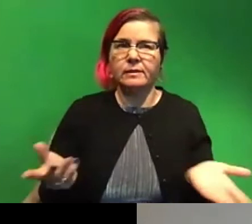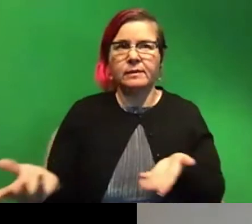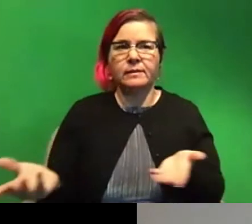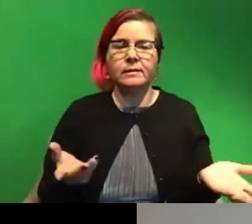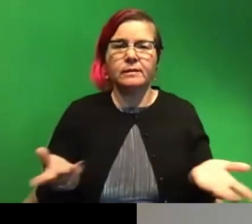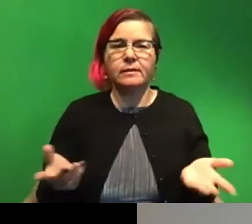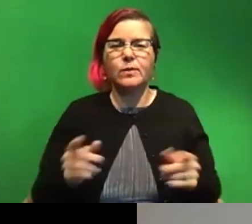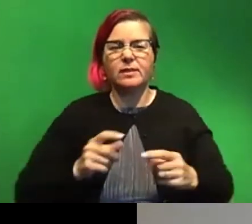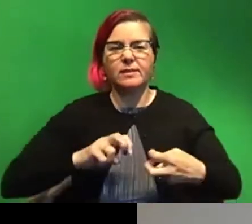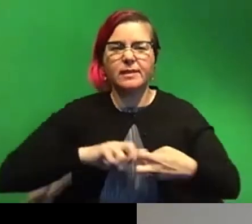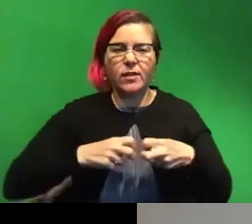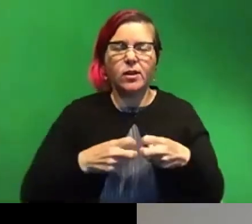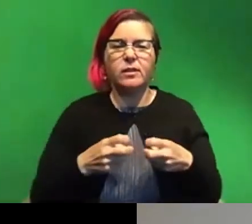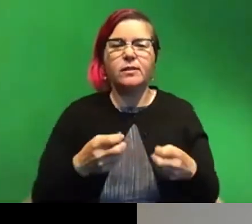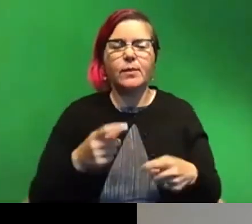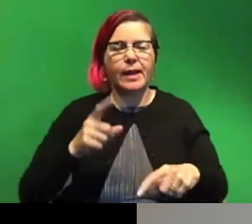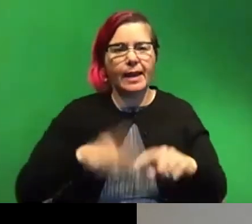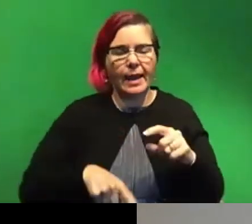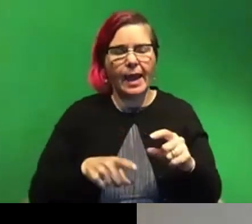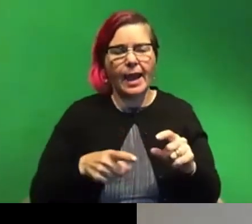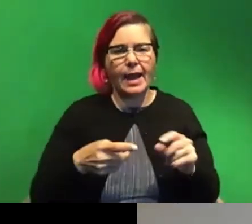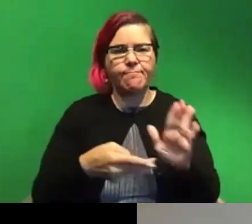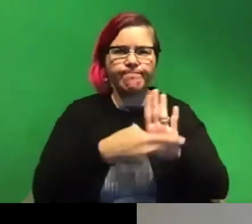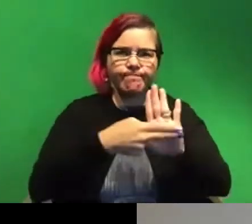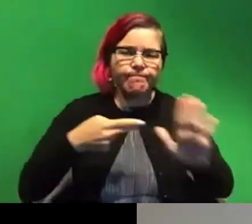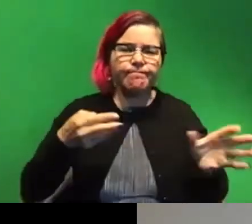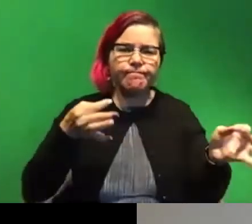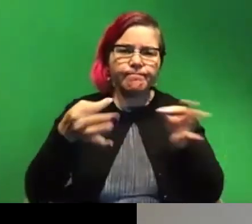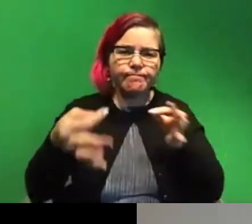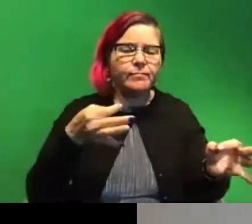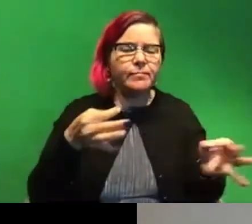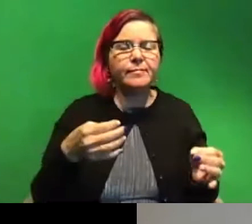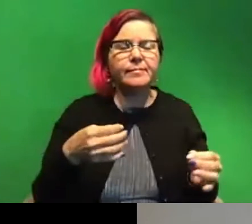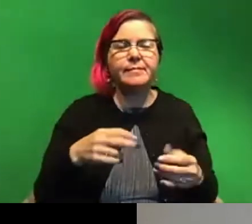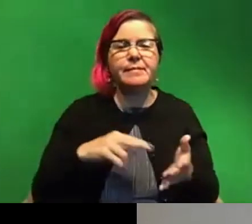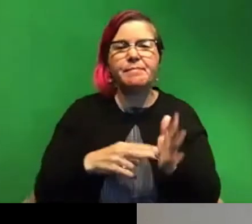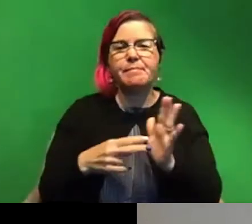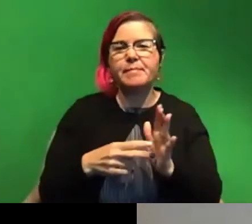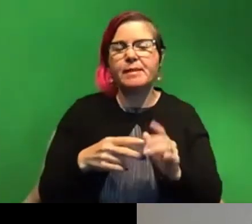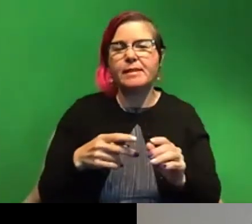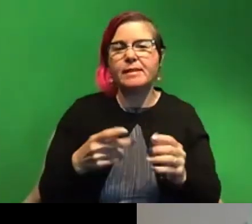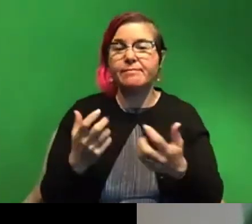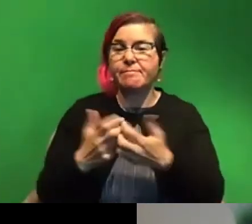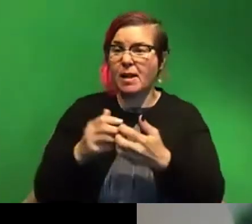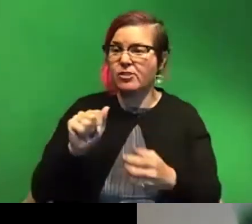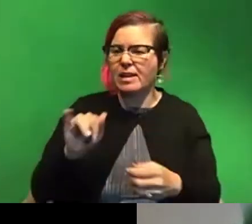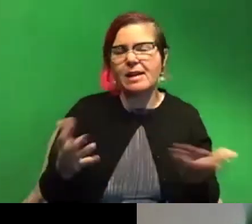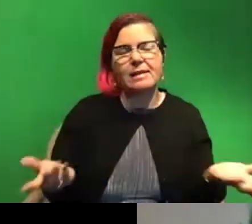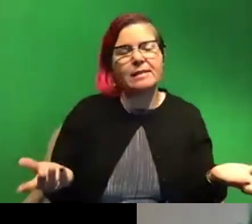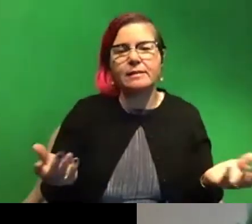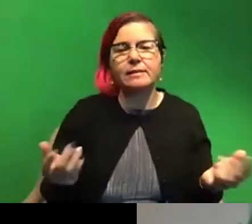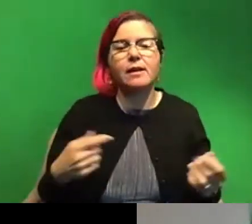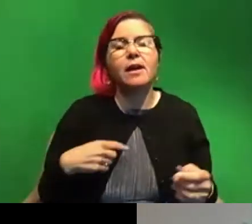so it's difficult, since we already can't put that in a bottle, that I can't even tell you if it's in line with AI. I will say, like I